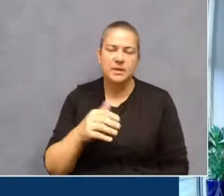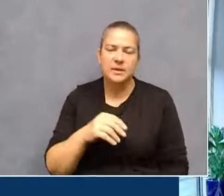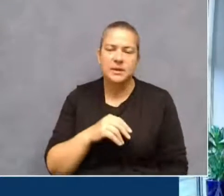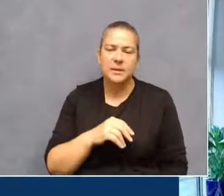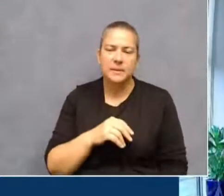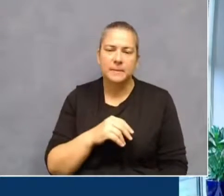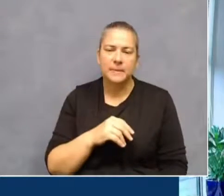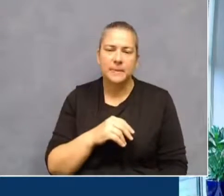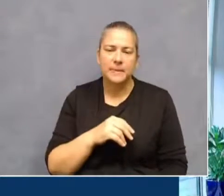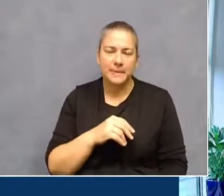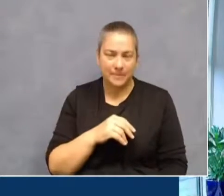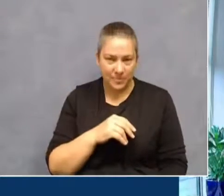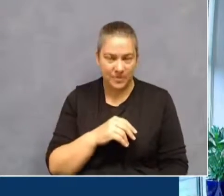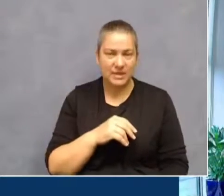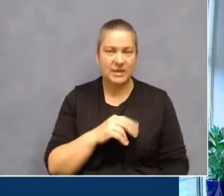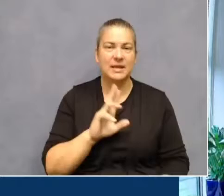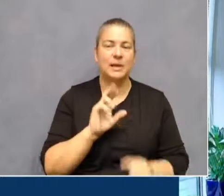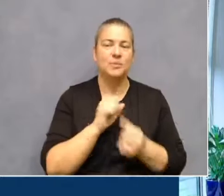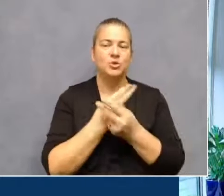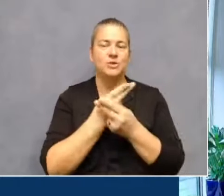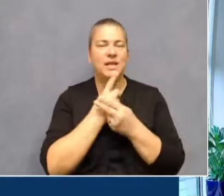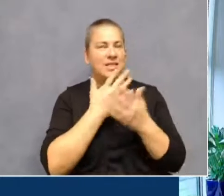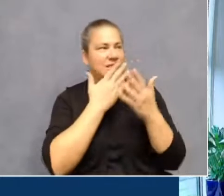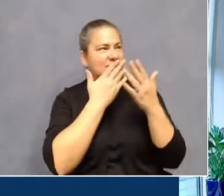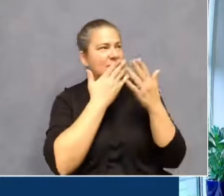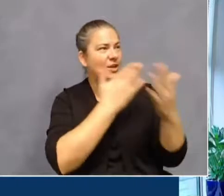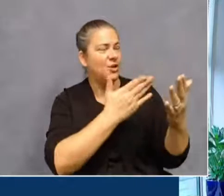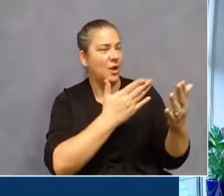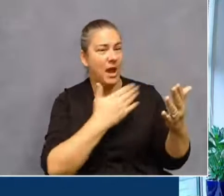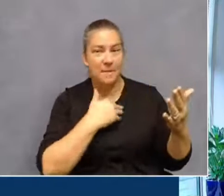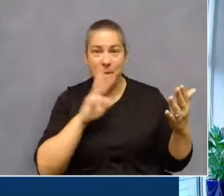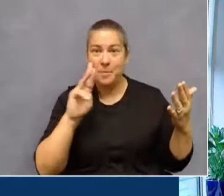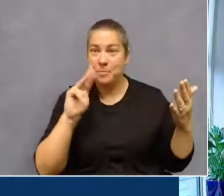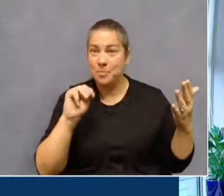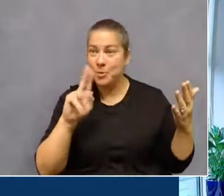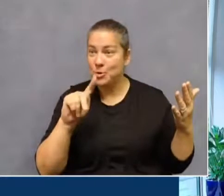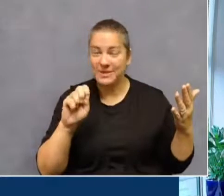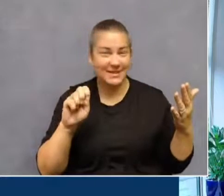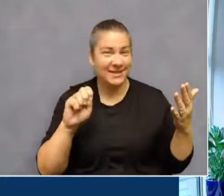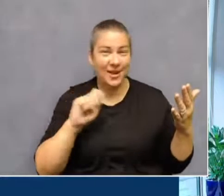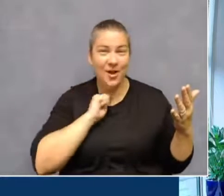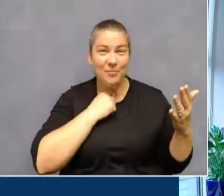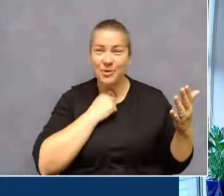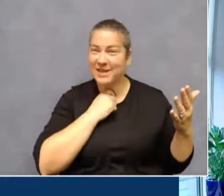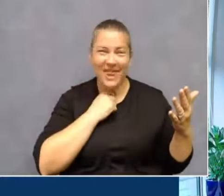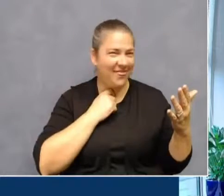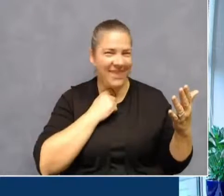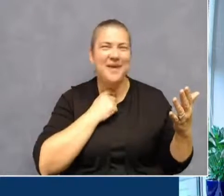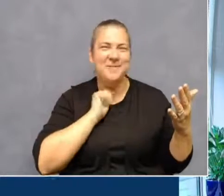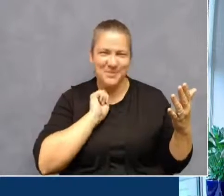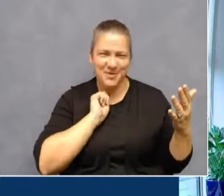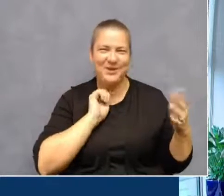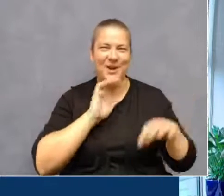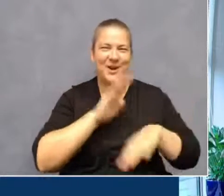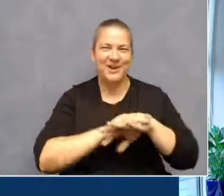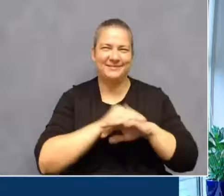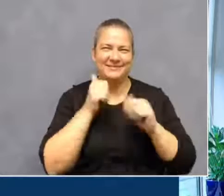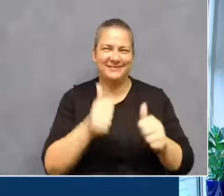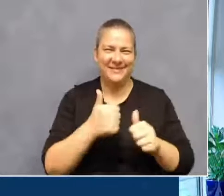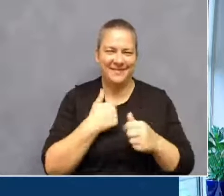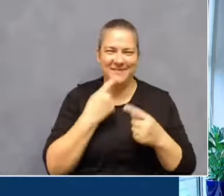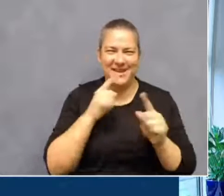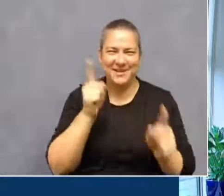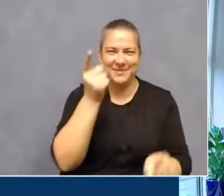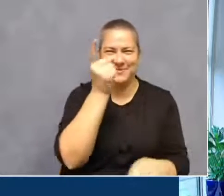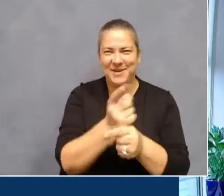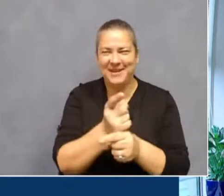Thank you, Governor. I think I'm off mute and everyone can hear me this time. Hopefully I got it right this for a change. It's nice